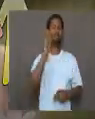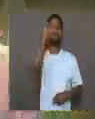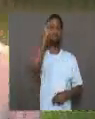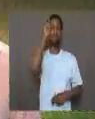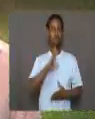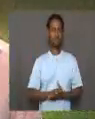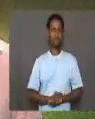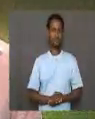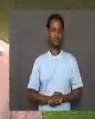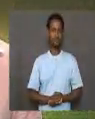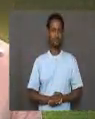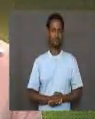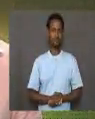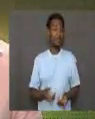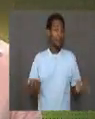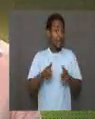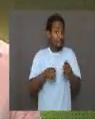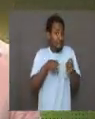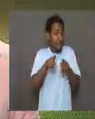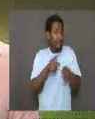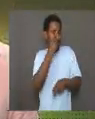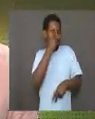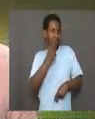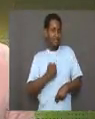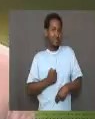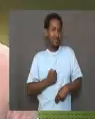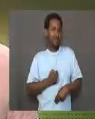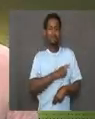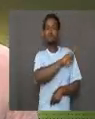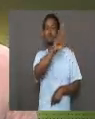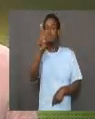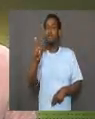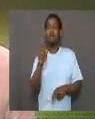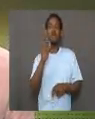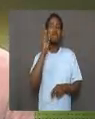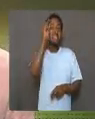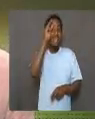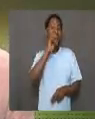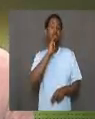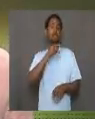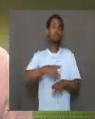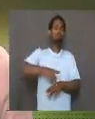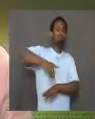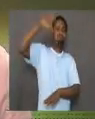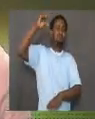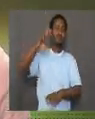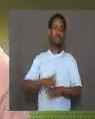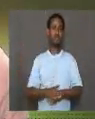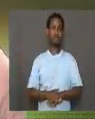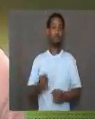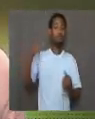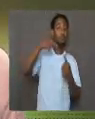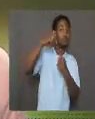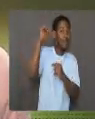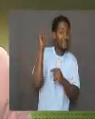cultures. When people believe that their culture is superior